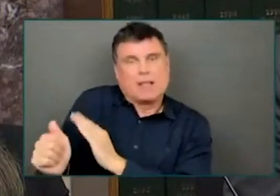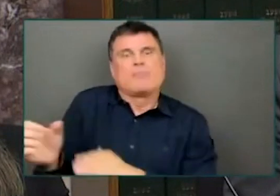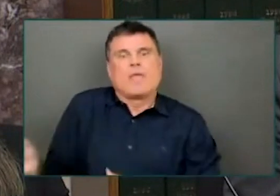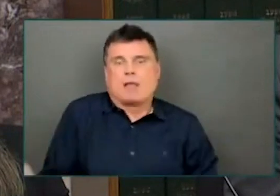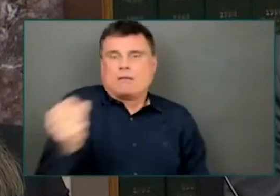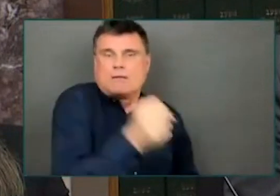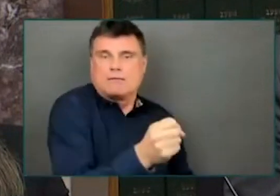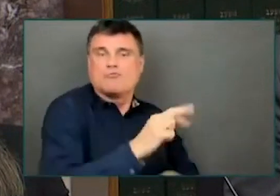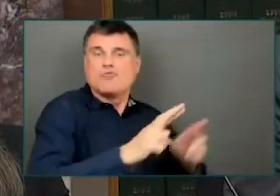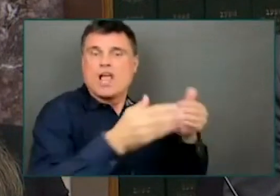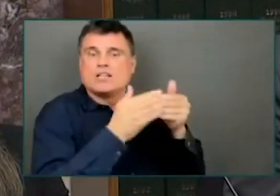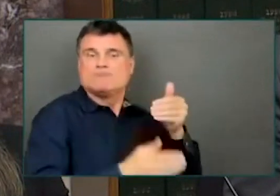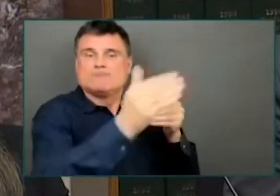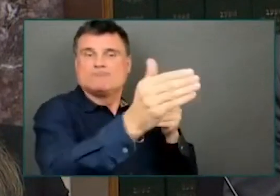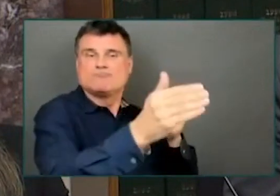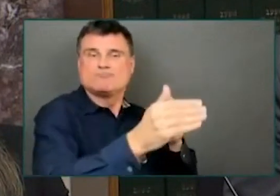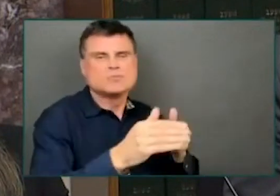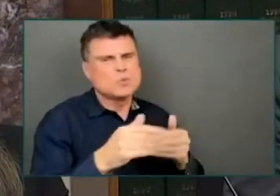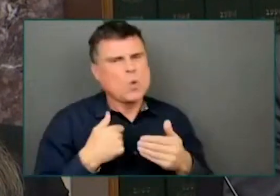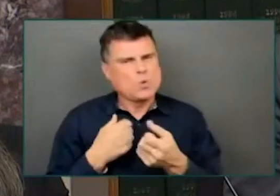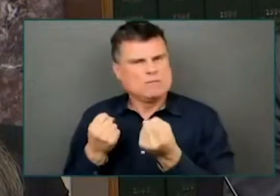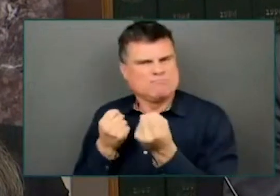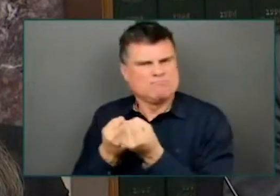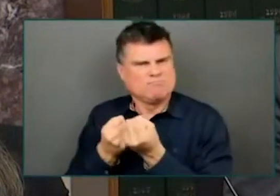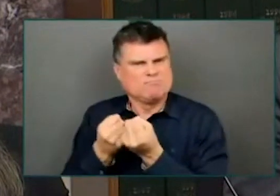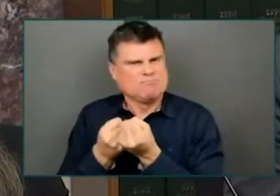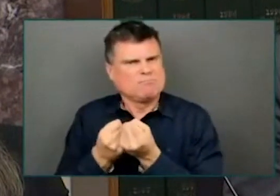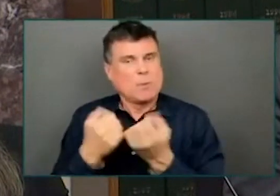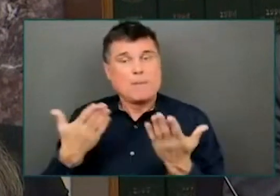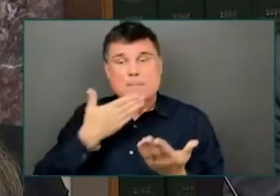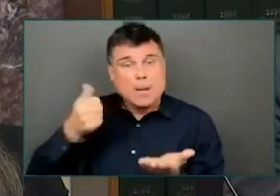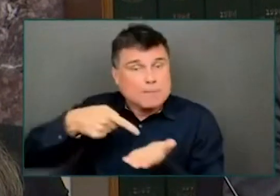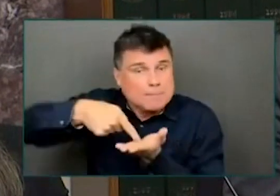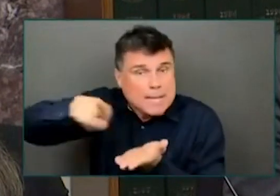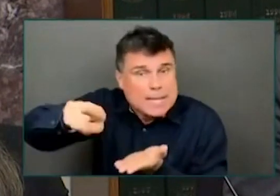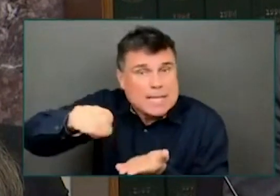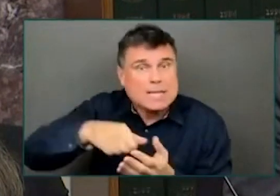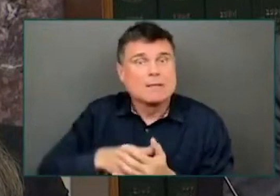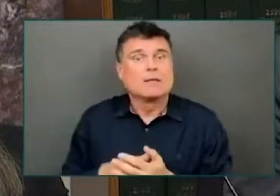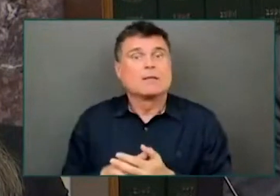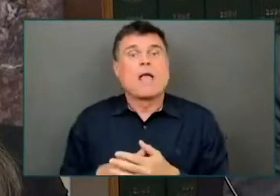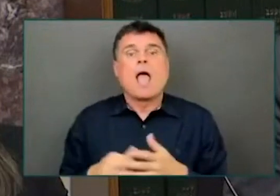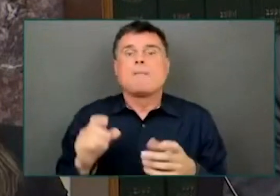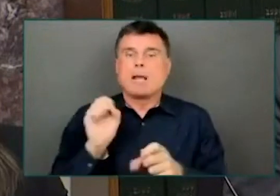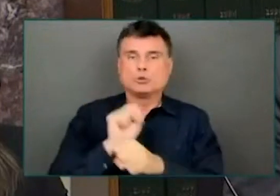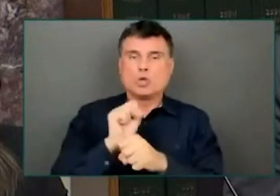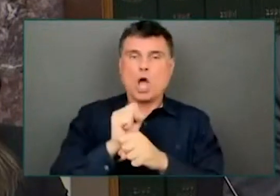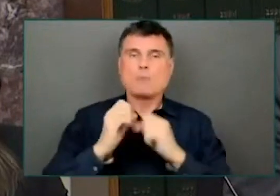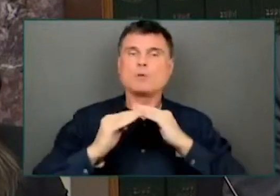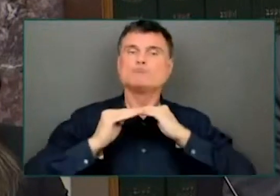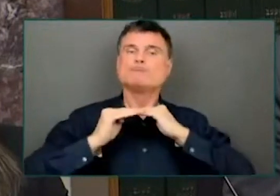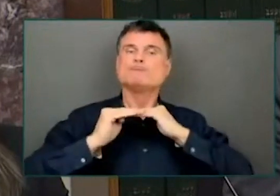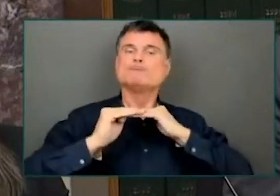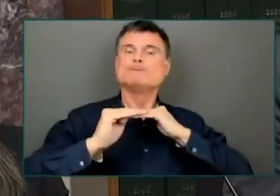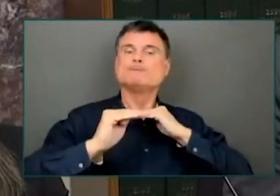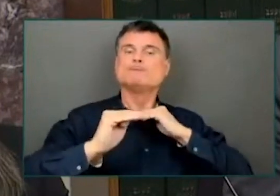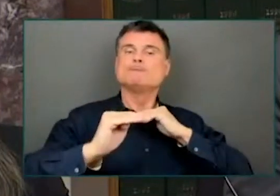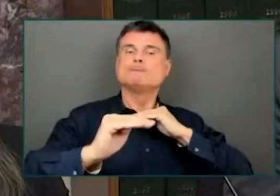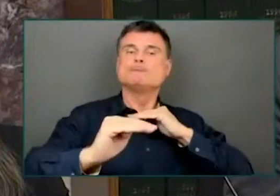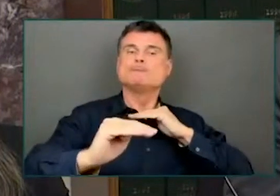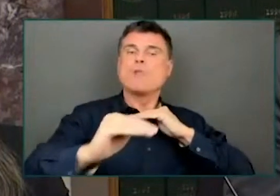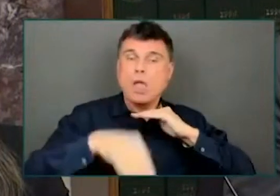better paying, more stable jobs for apprentices and trades workers through a new certification system.